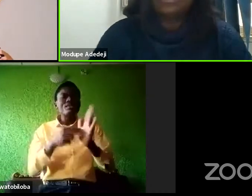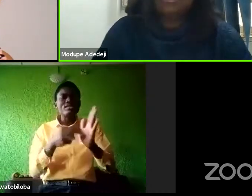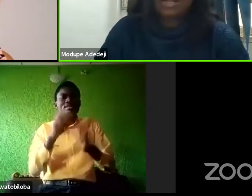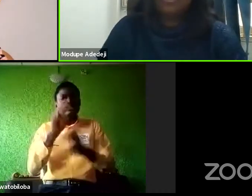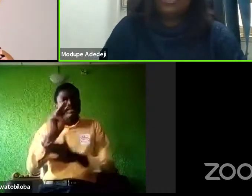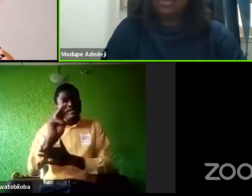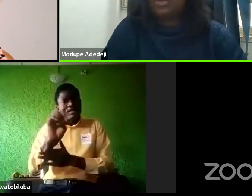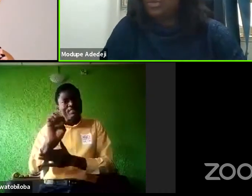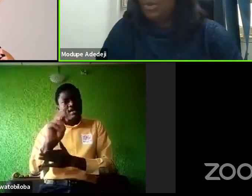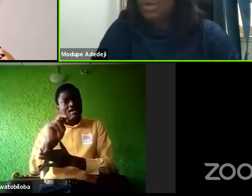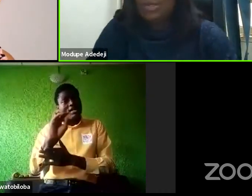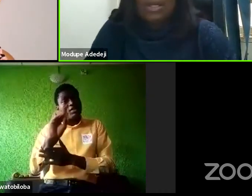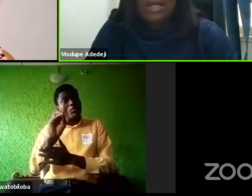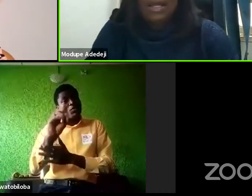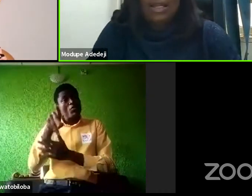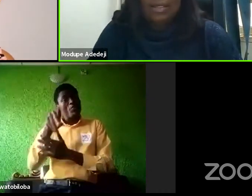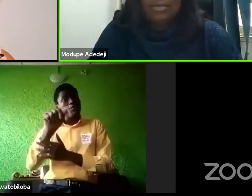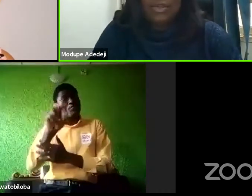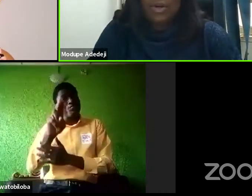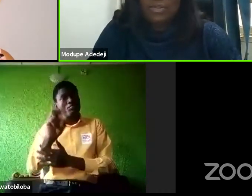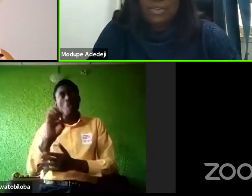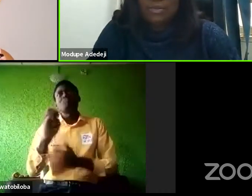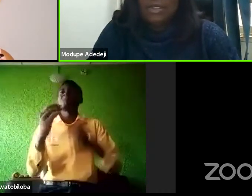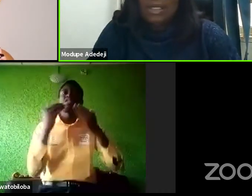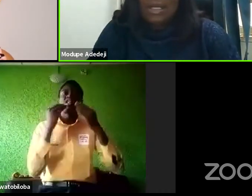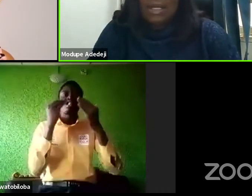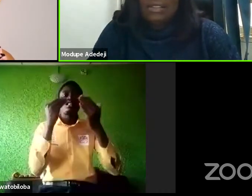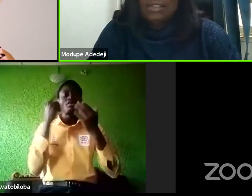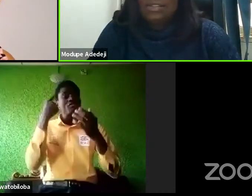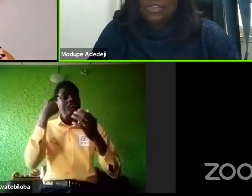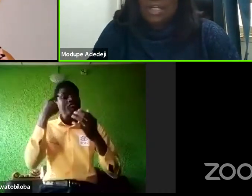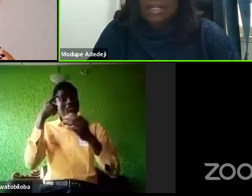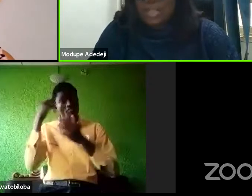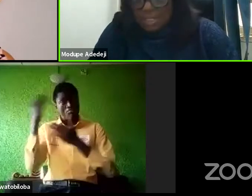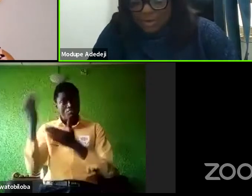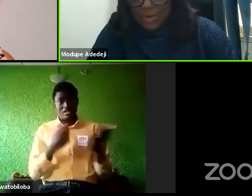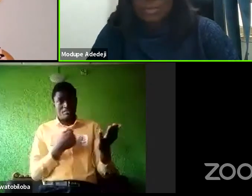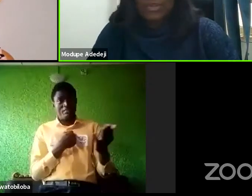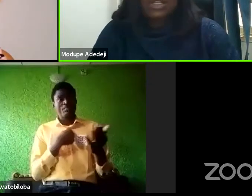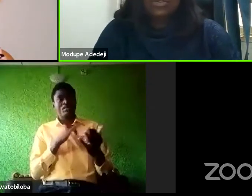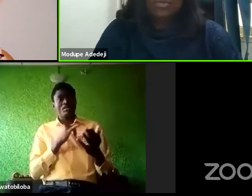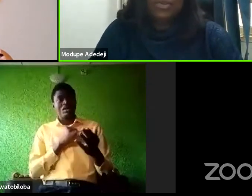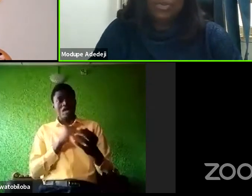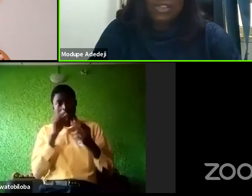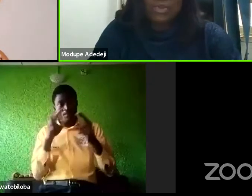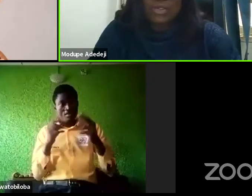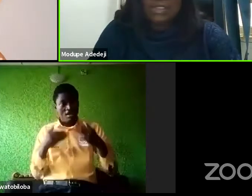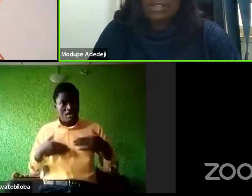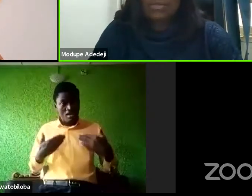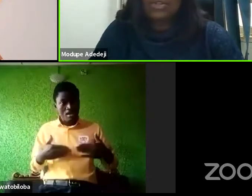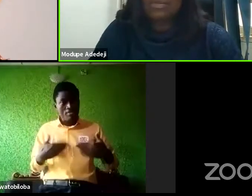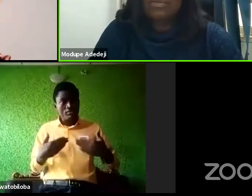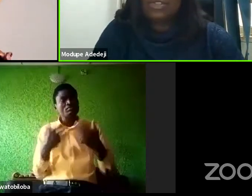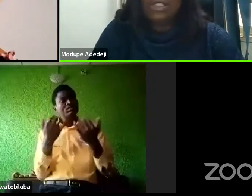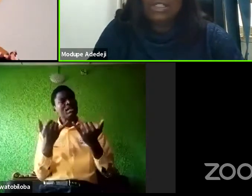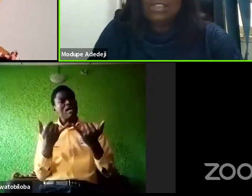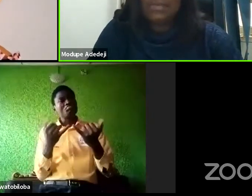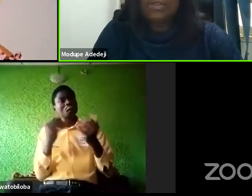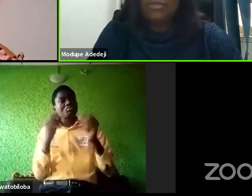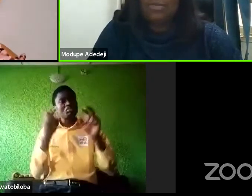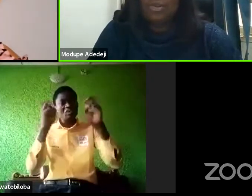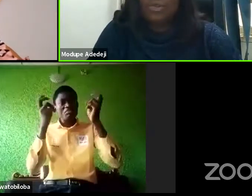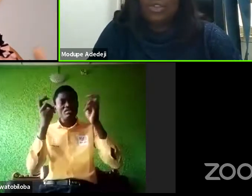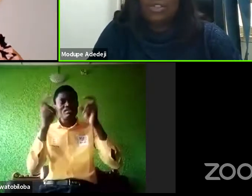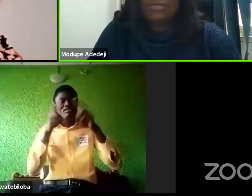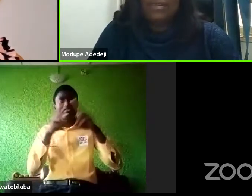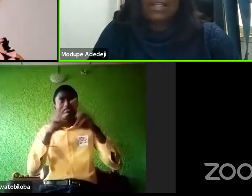on here. I'm happy to be called on, and actually a very important topic to discuss, because mostly in this